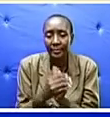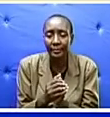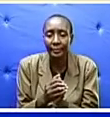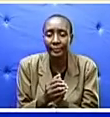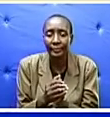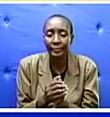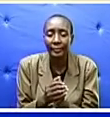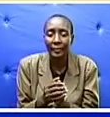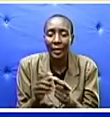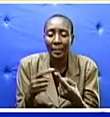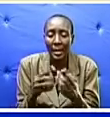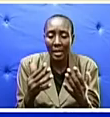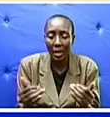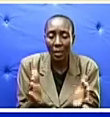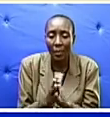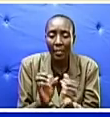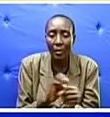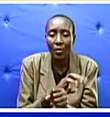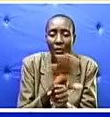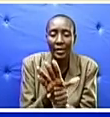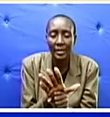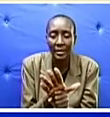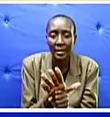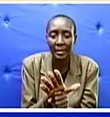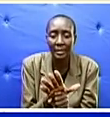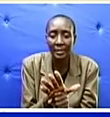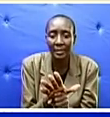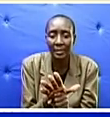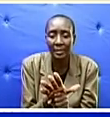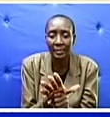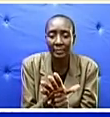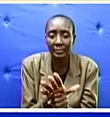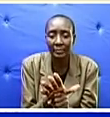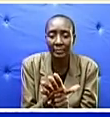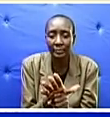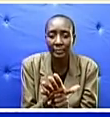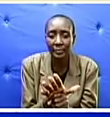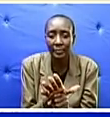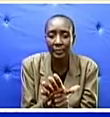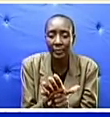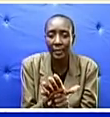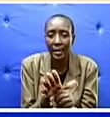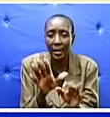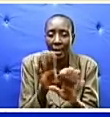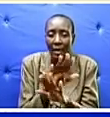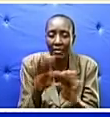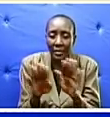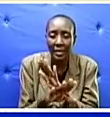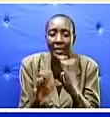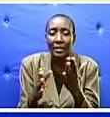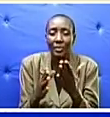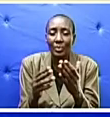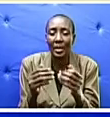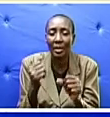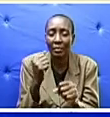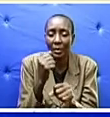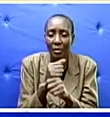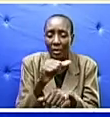with COVID-19, the gains that we had made in terms of course, sensitizing and just